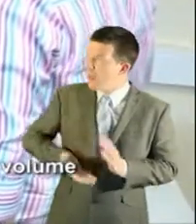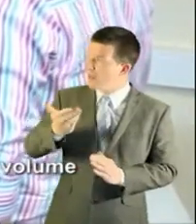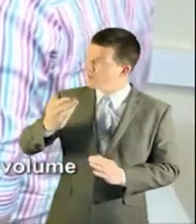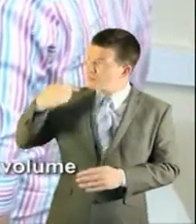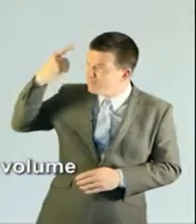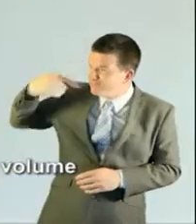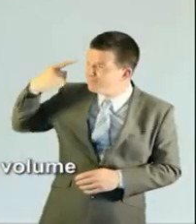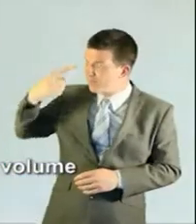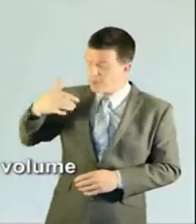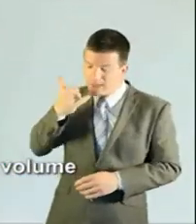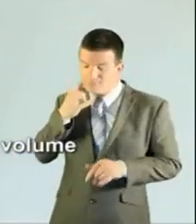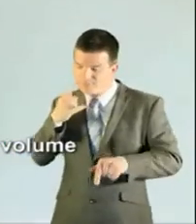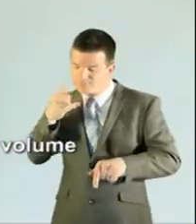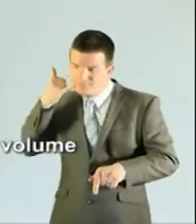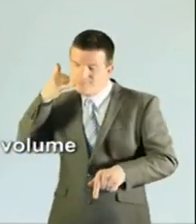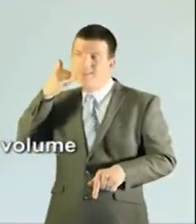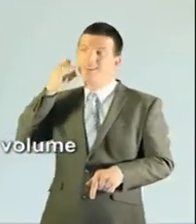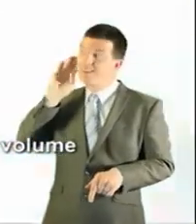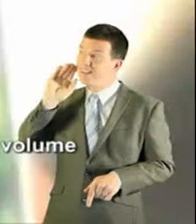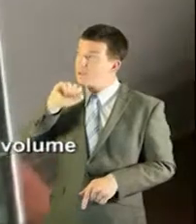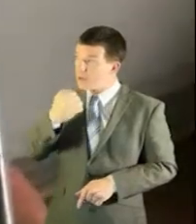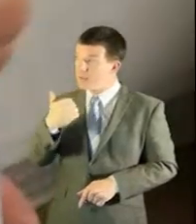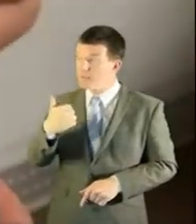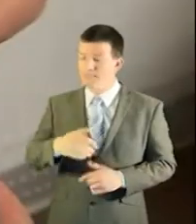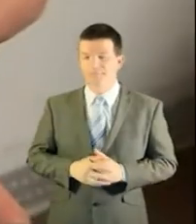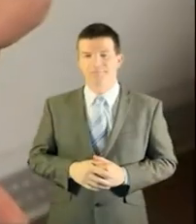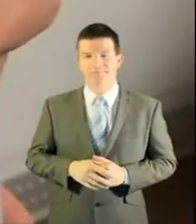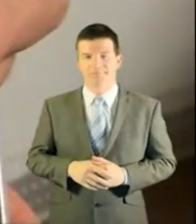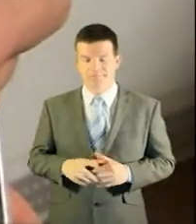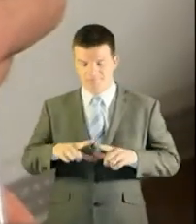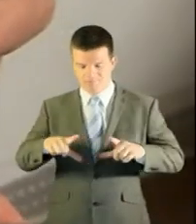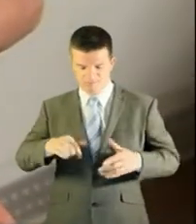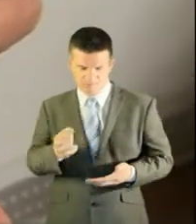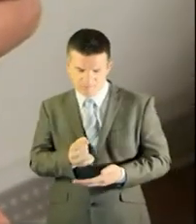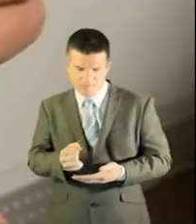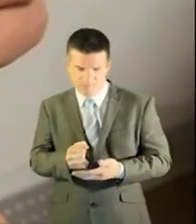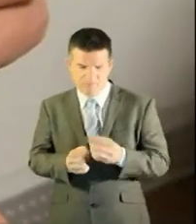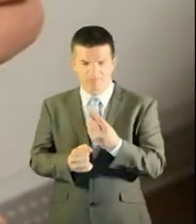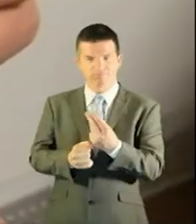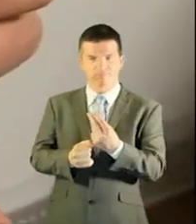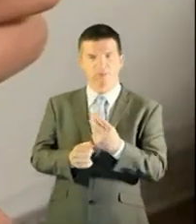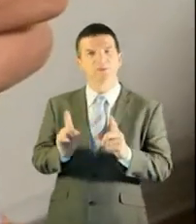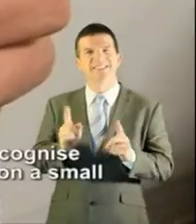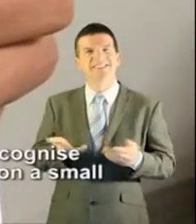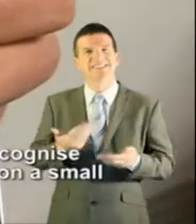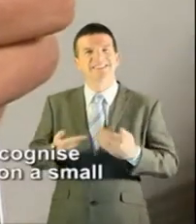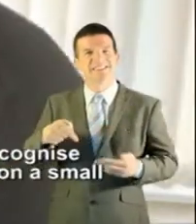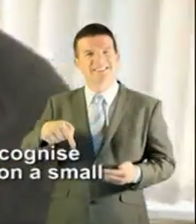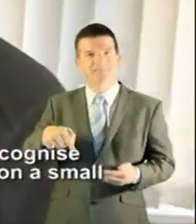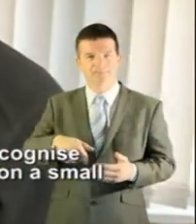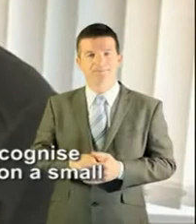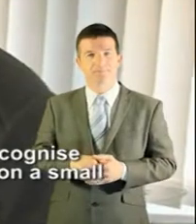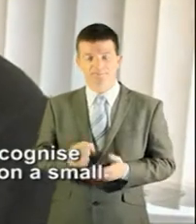it's got extra volume built in. Oh, right, okay. Field start, carried out concerto. This